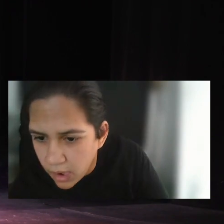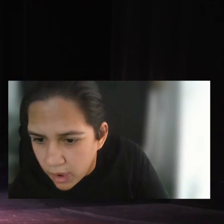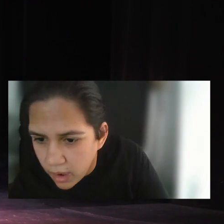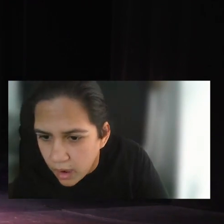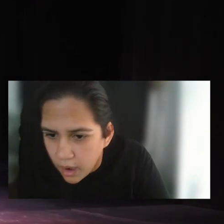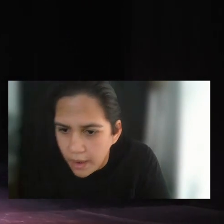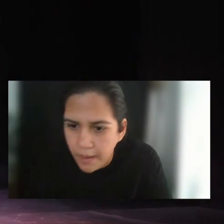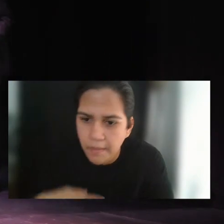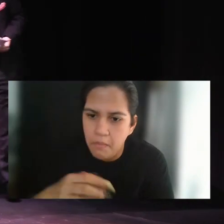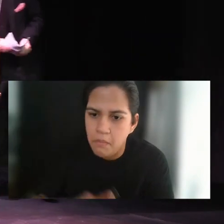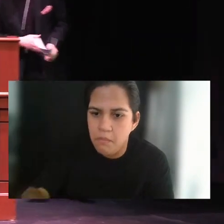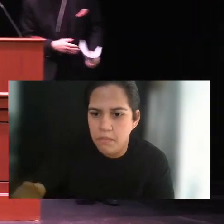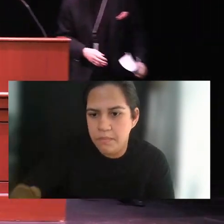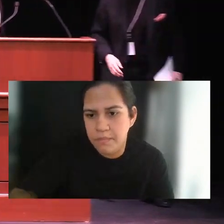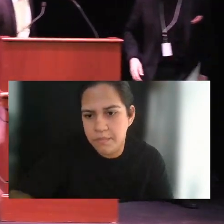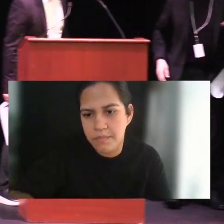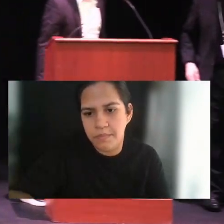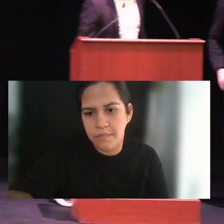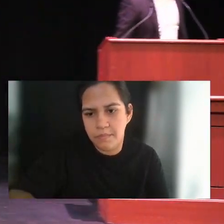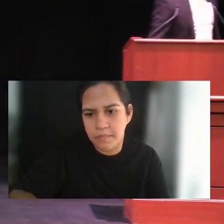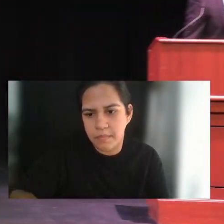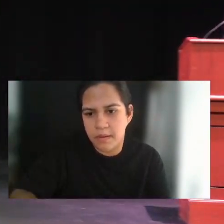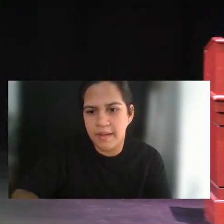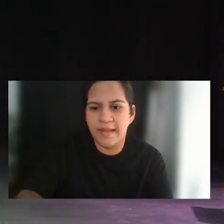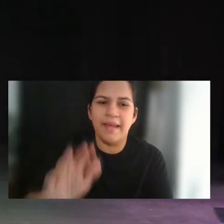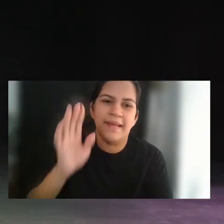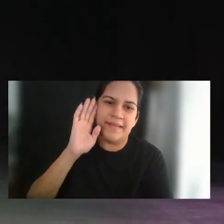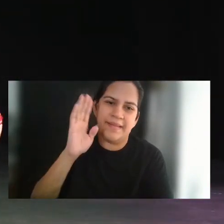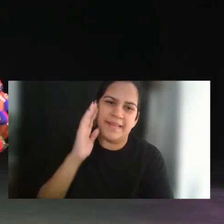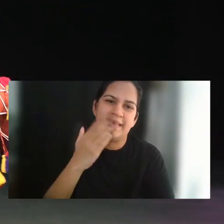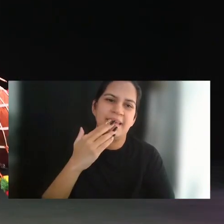Thank you, Sonny. There we are. Sonny, thank you.